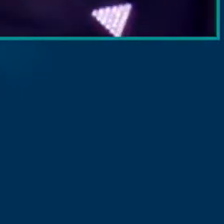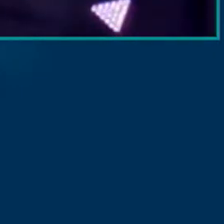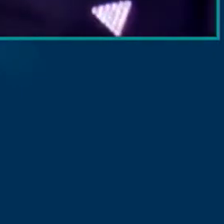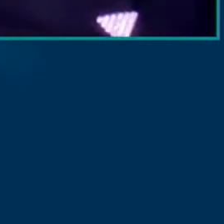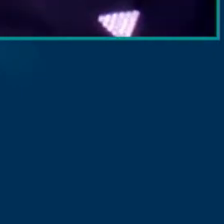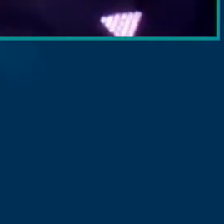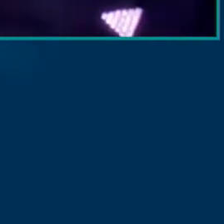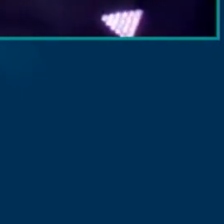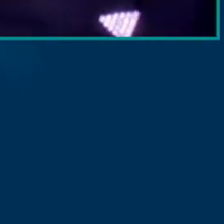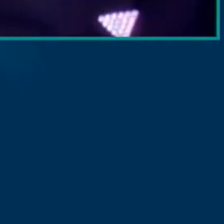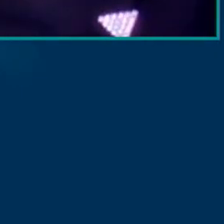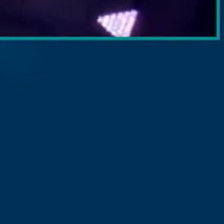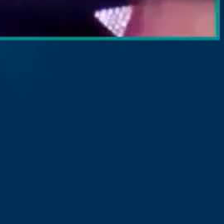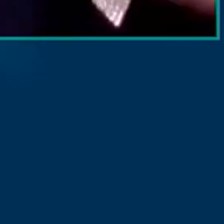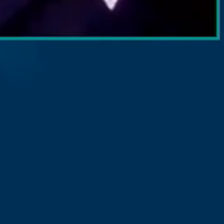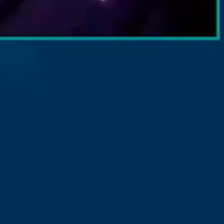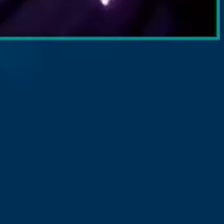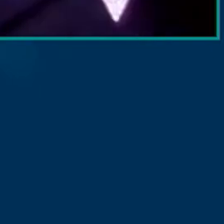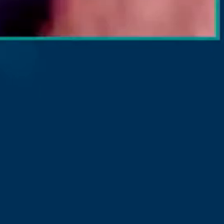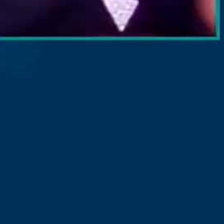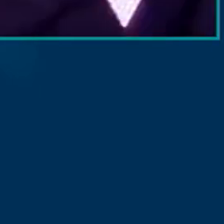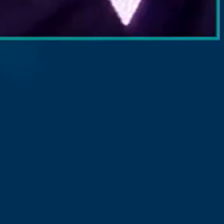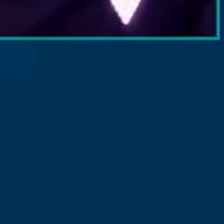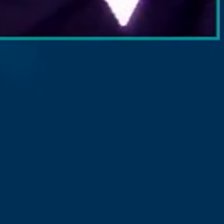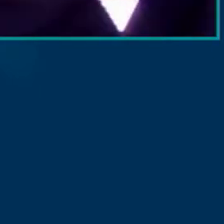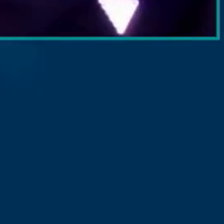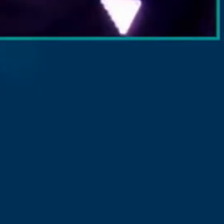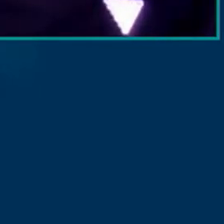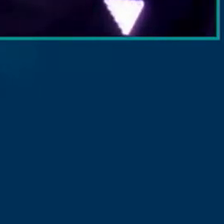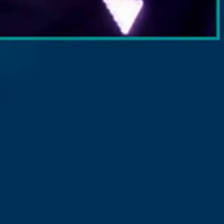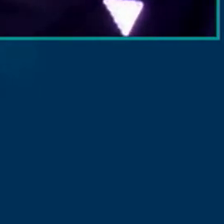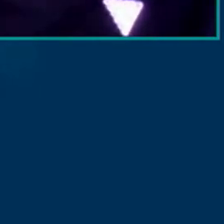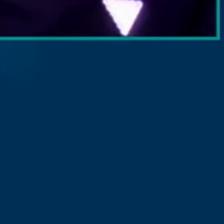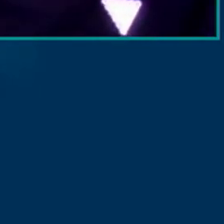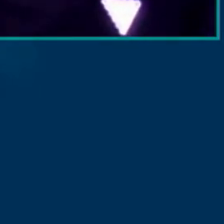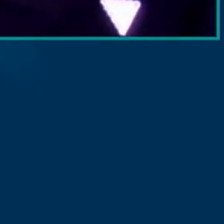are a standard that is so established and so integrated by the far